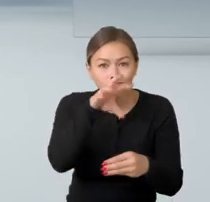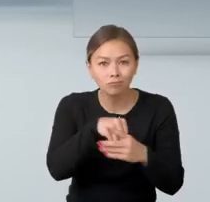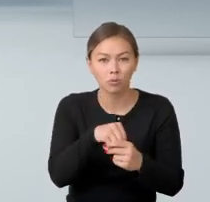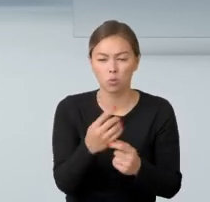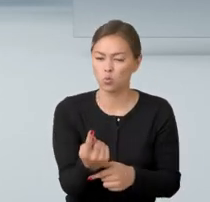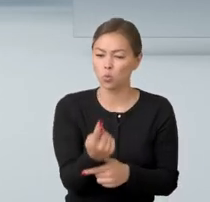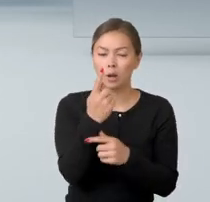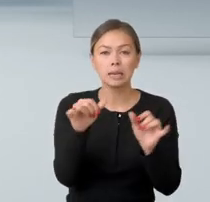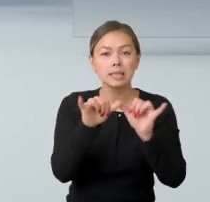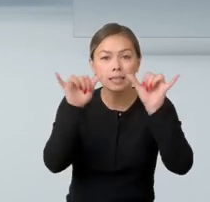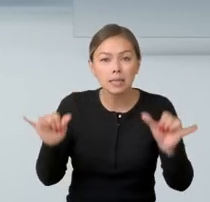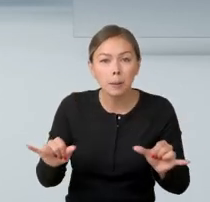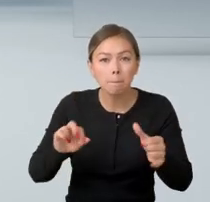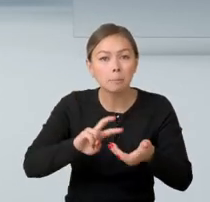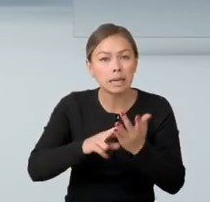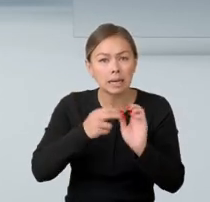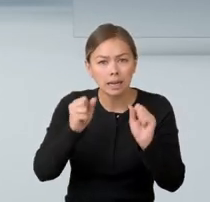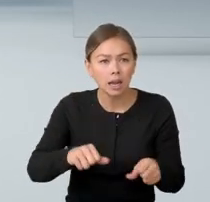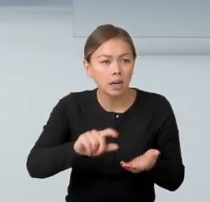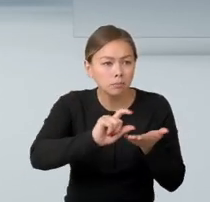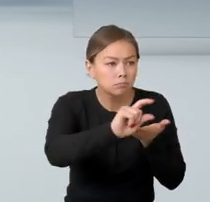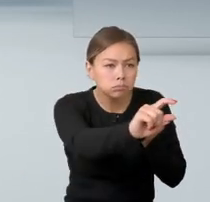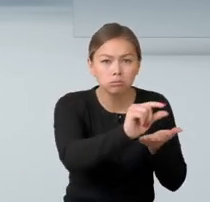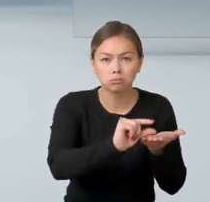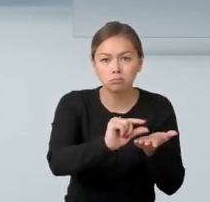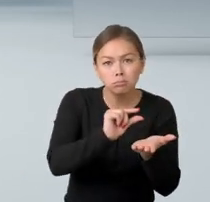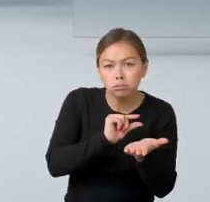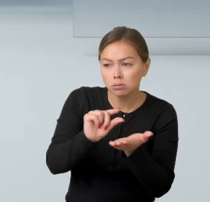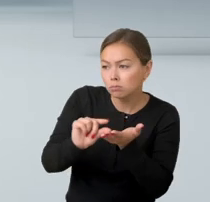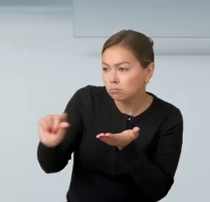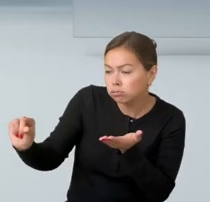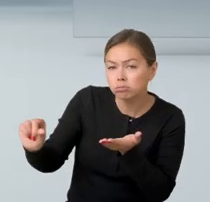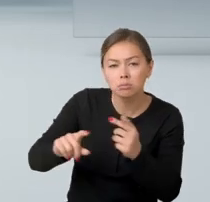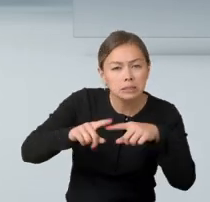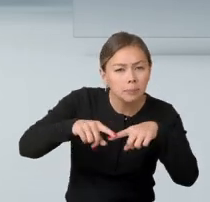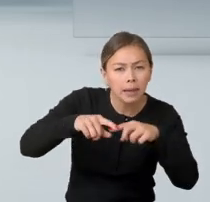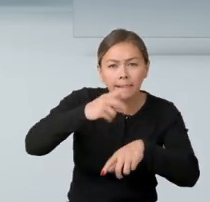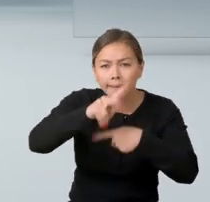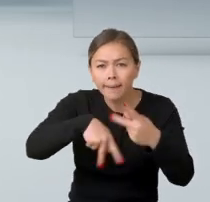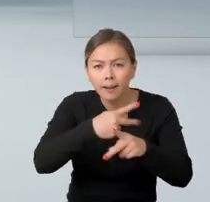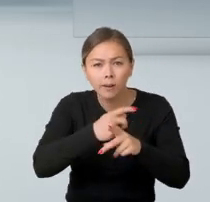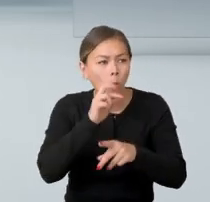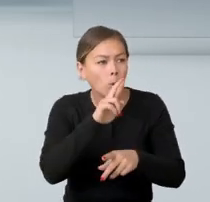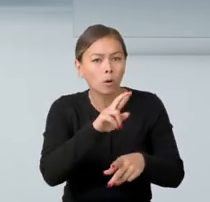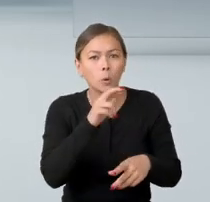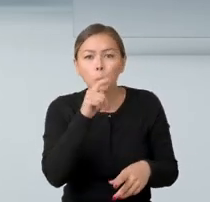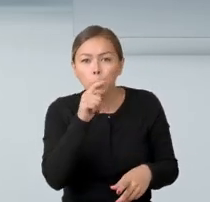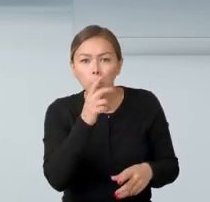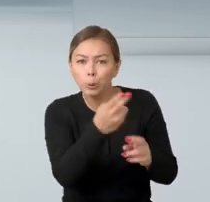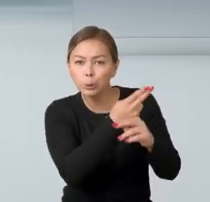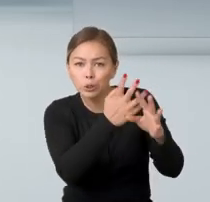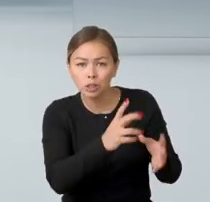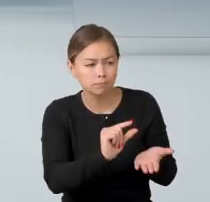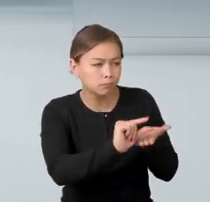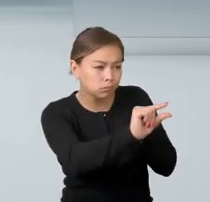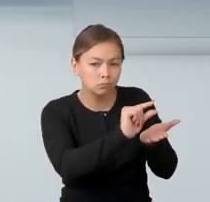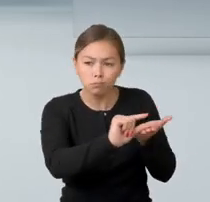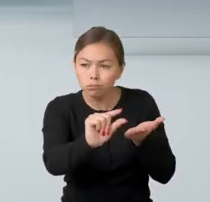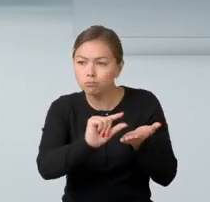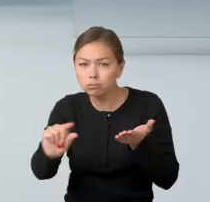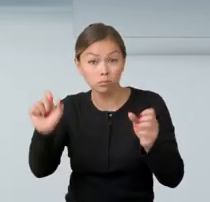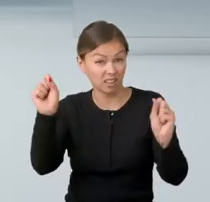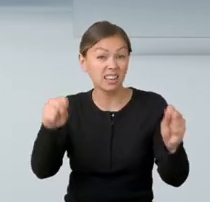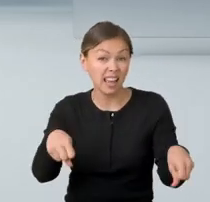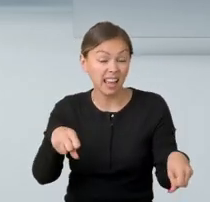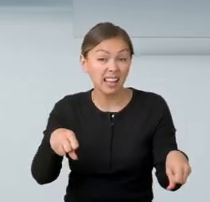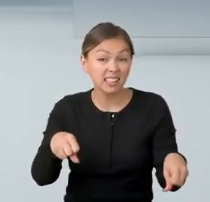now they are receiving everything inside the system and they can assign activities depending the time depending on the type of signing activities to